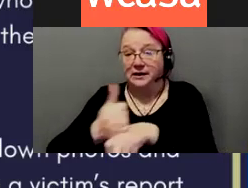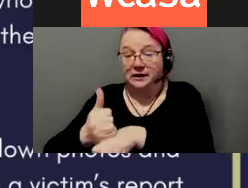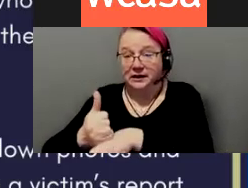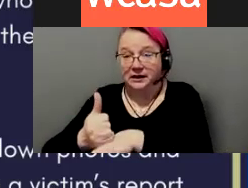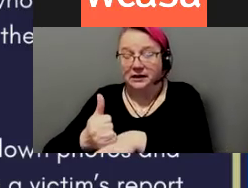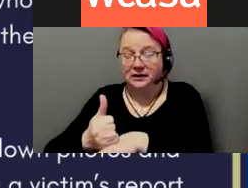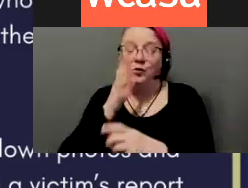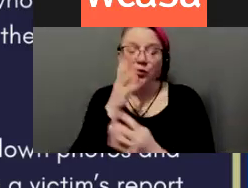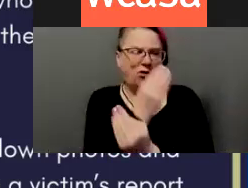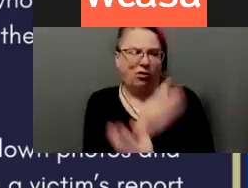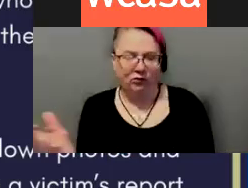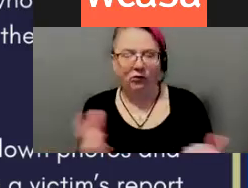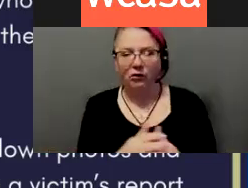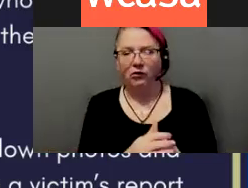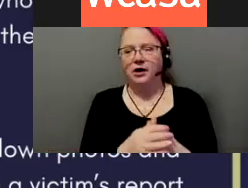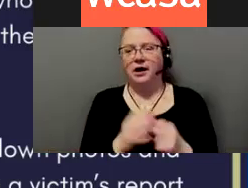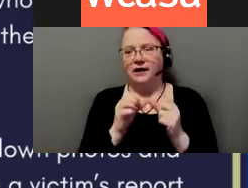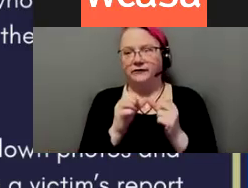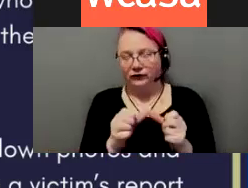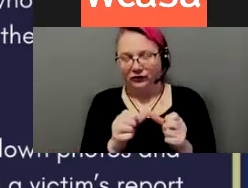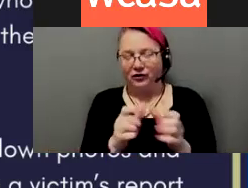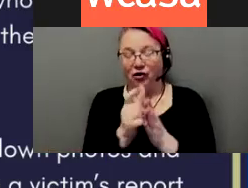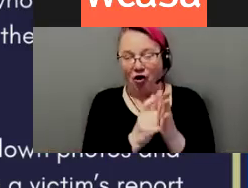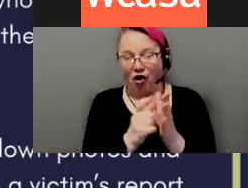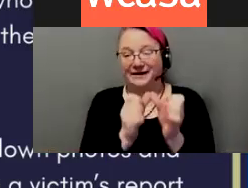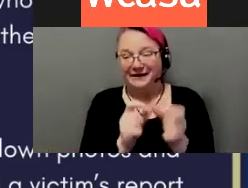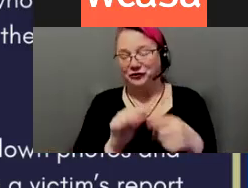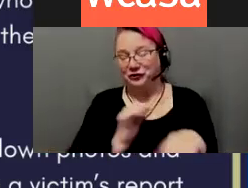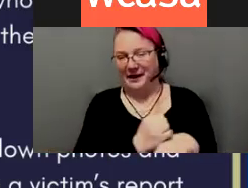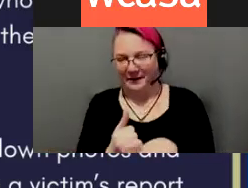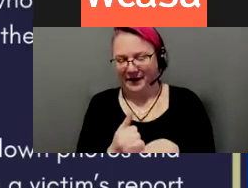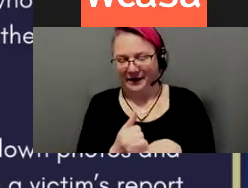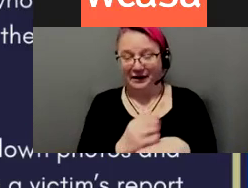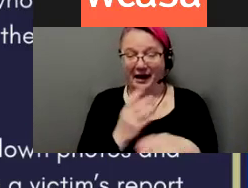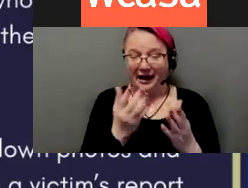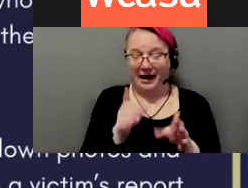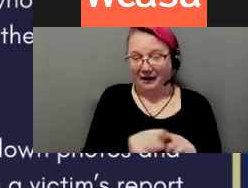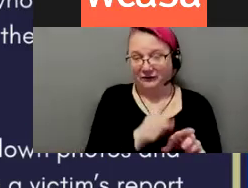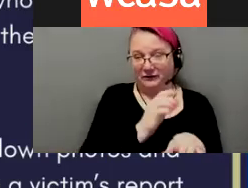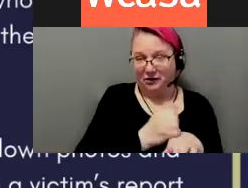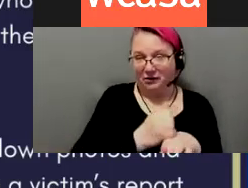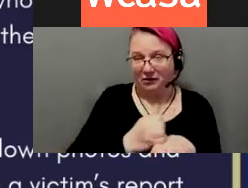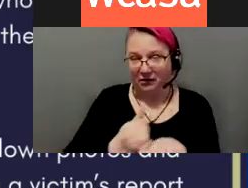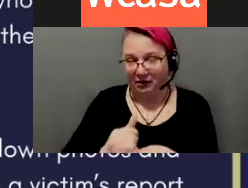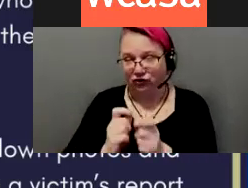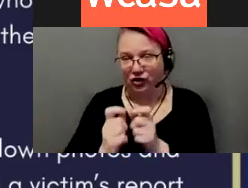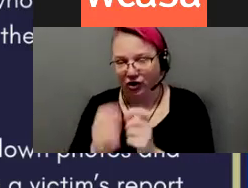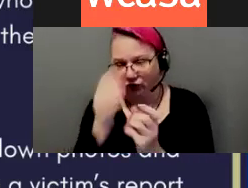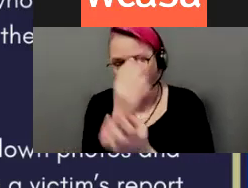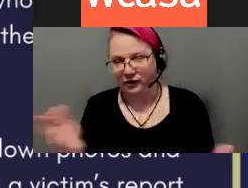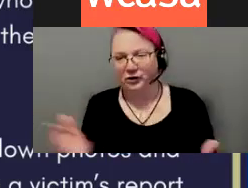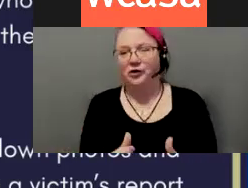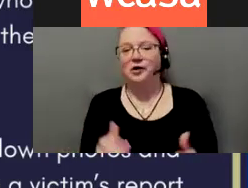be implemented. Excuse me. We'll also talk next about the current state of